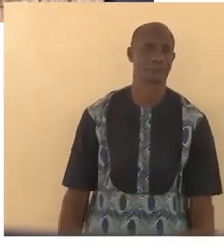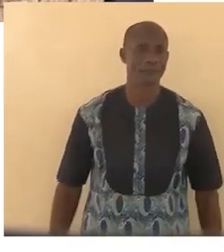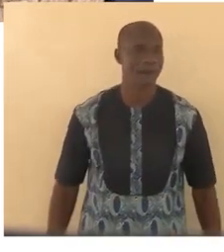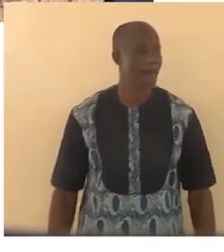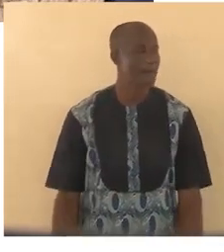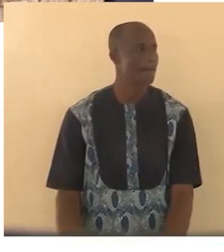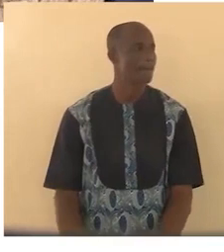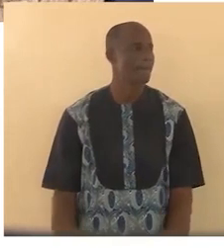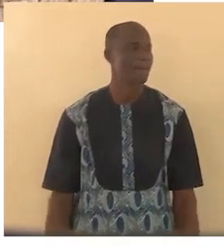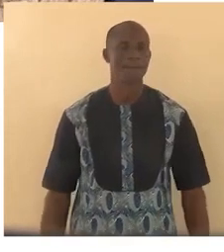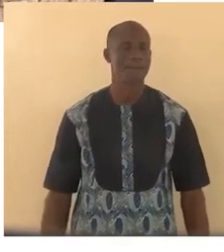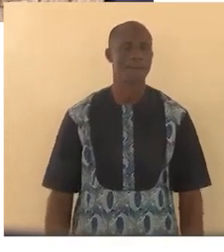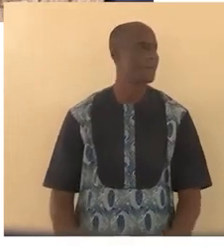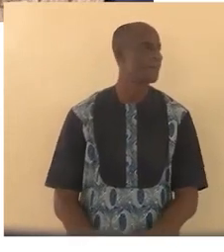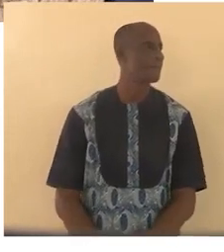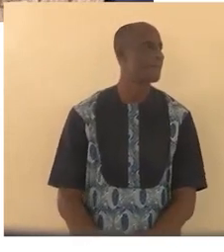Naira.